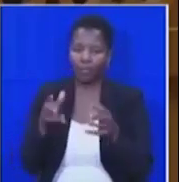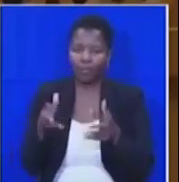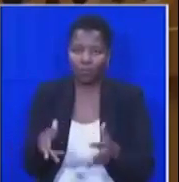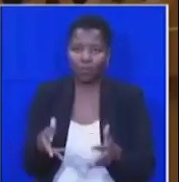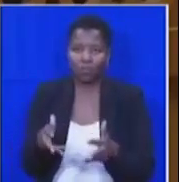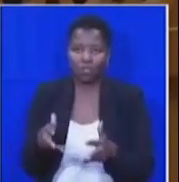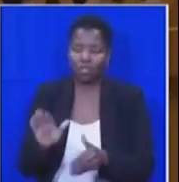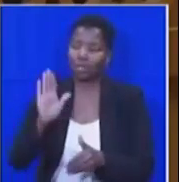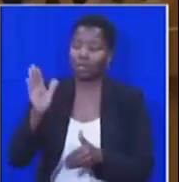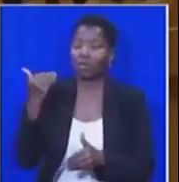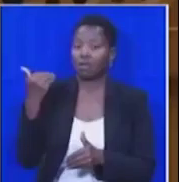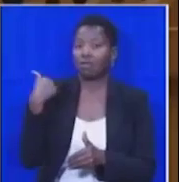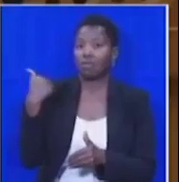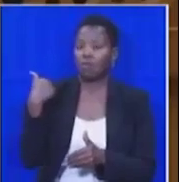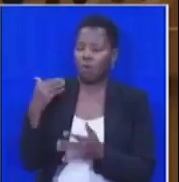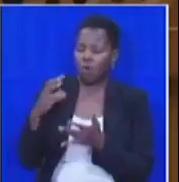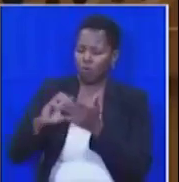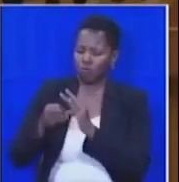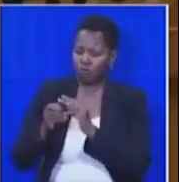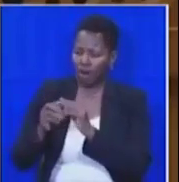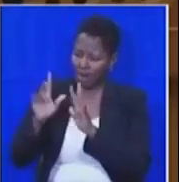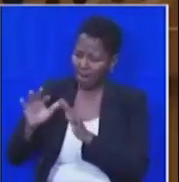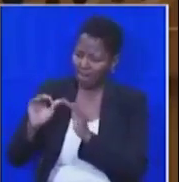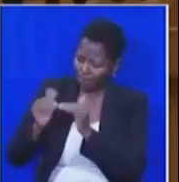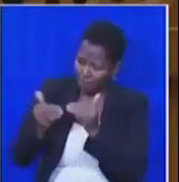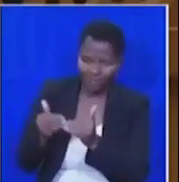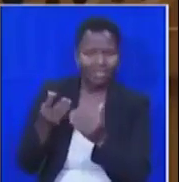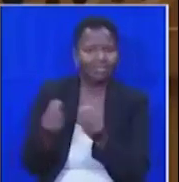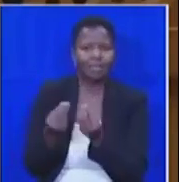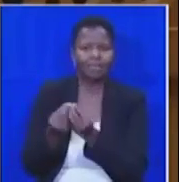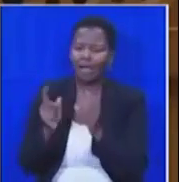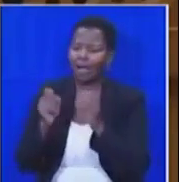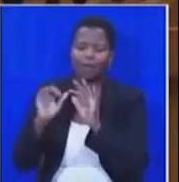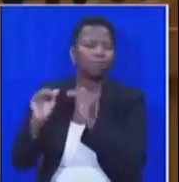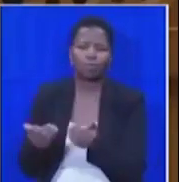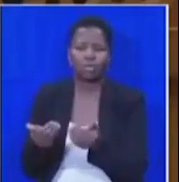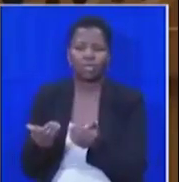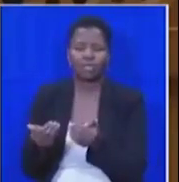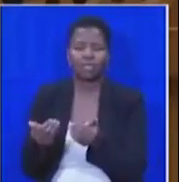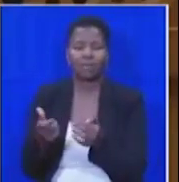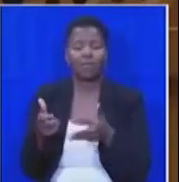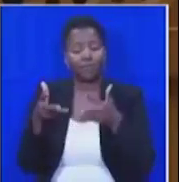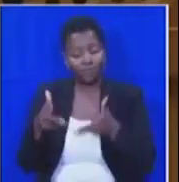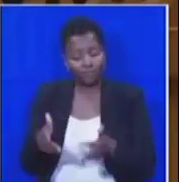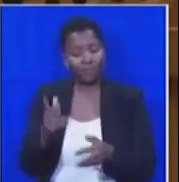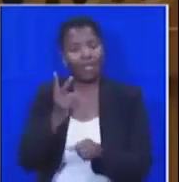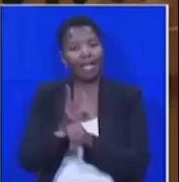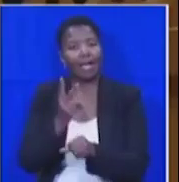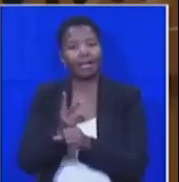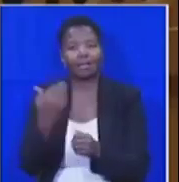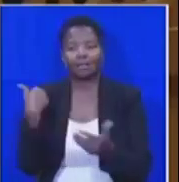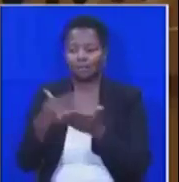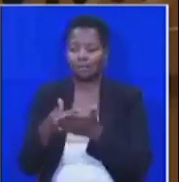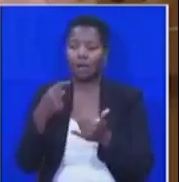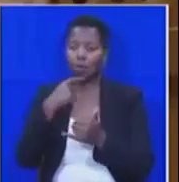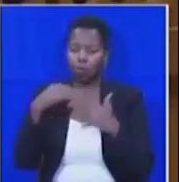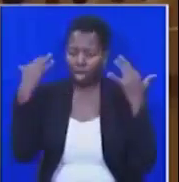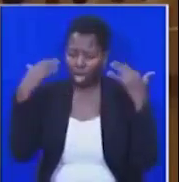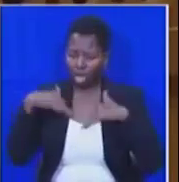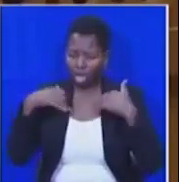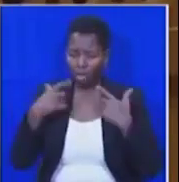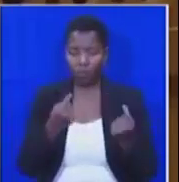was shoved out to defend the indefensible. Let me tell you, I would also have been sweating up a storm if I